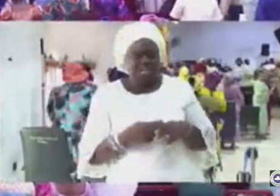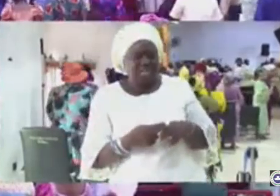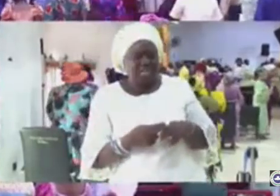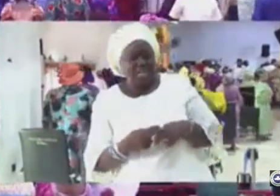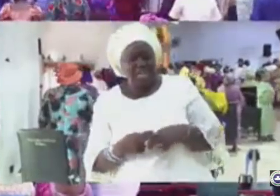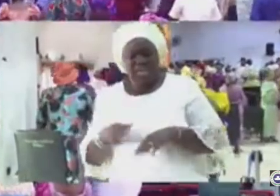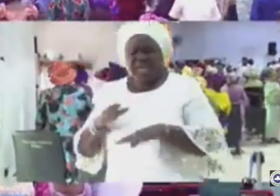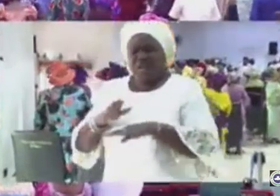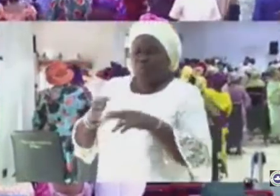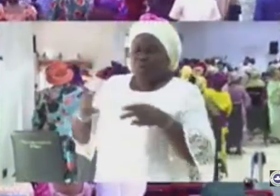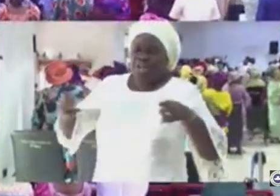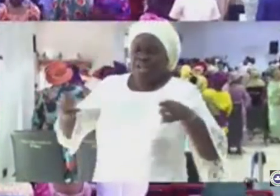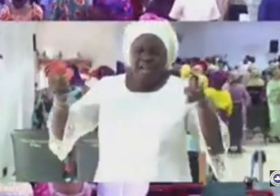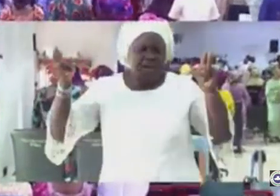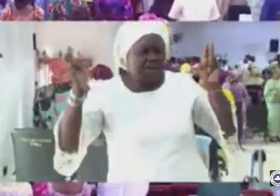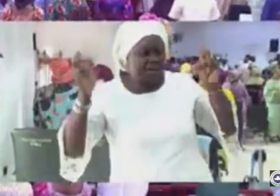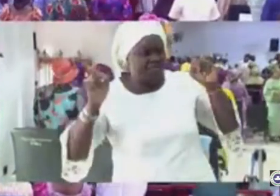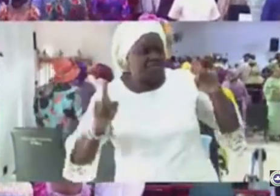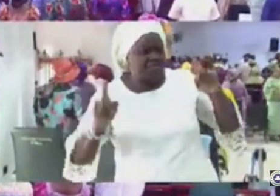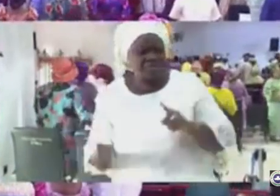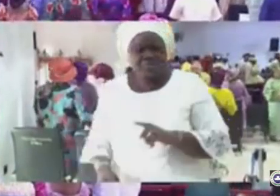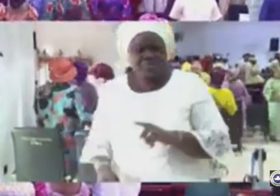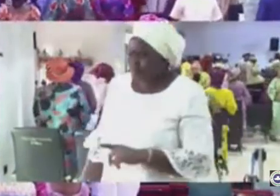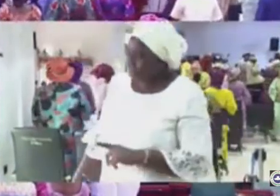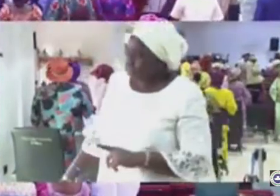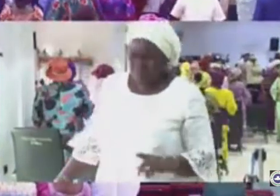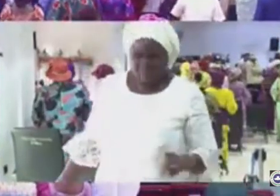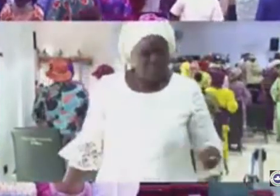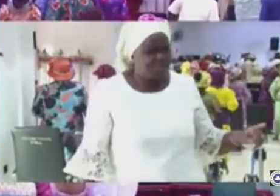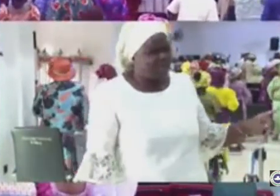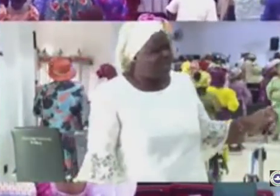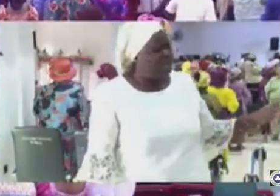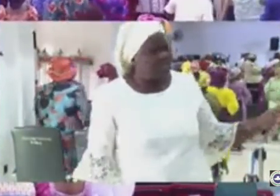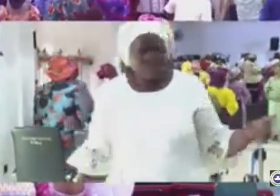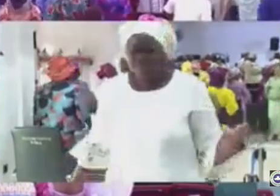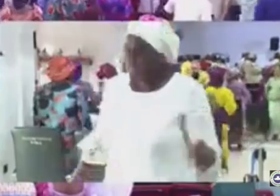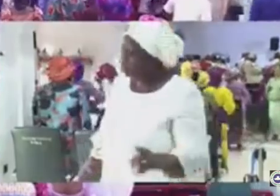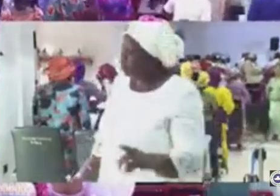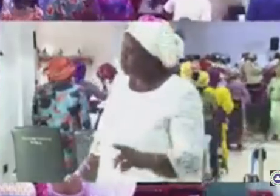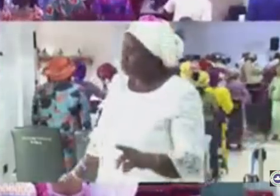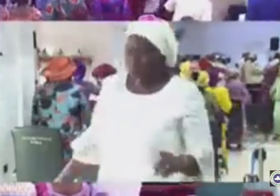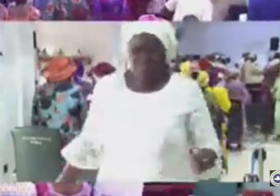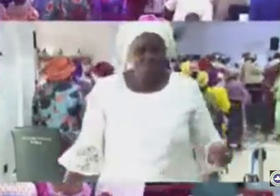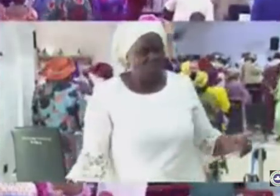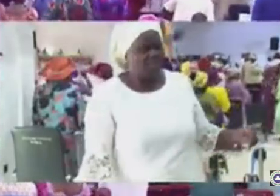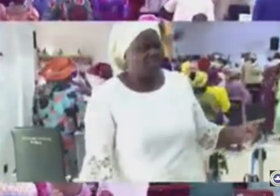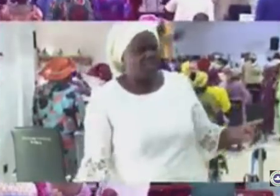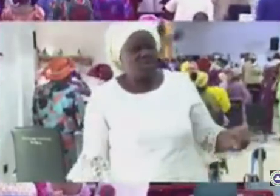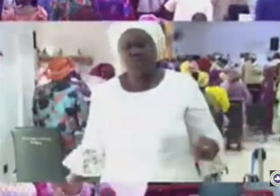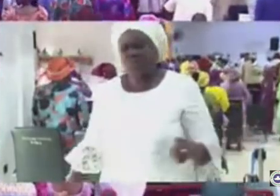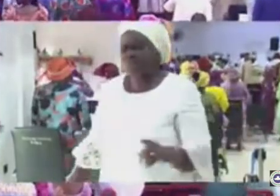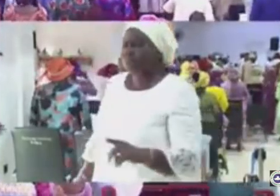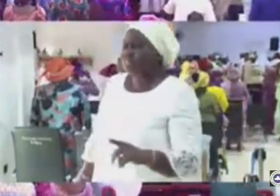one like him. He reigns forever. Praise him, praise him, praise